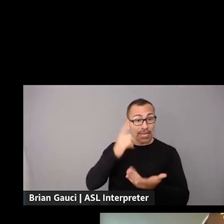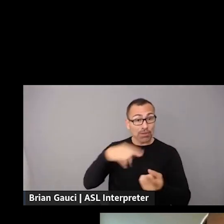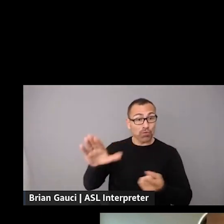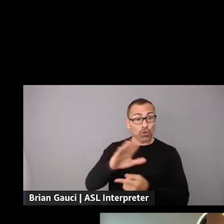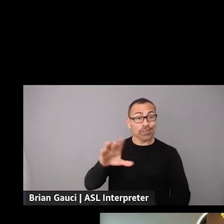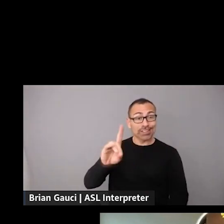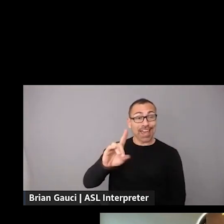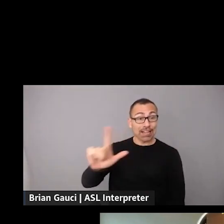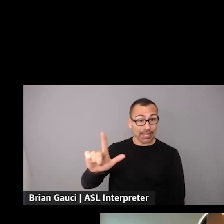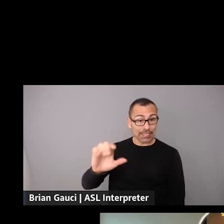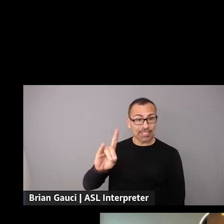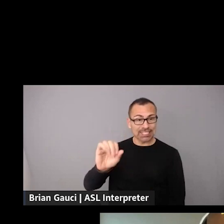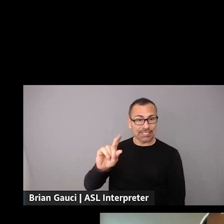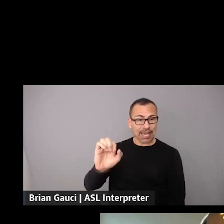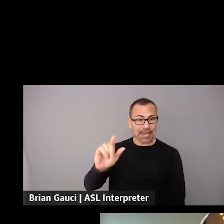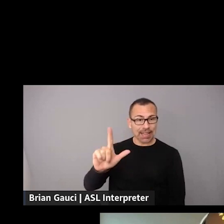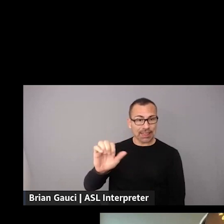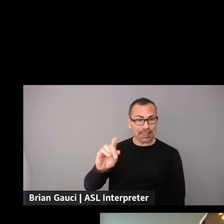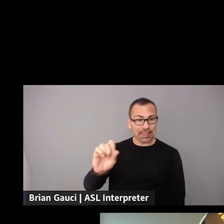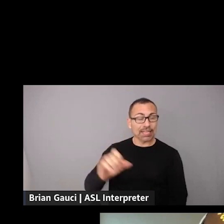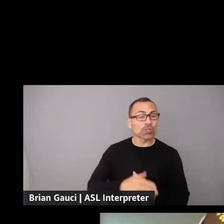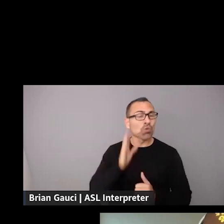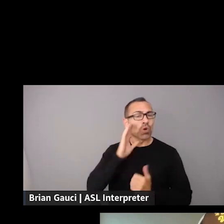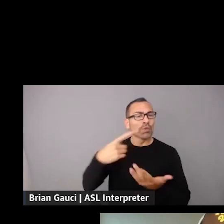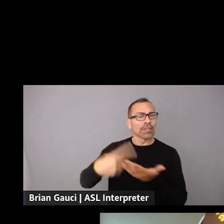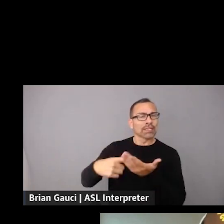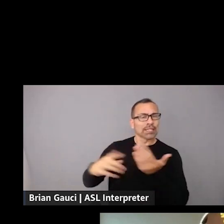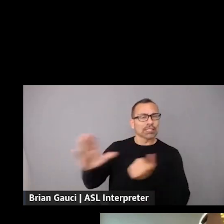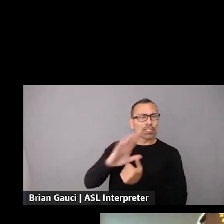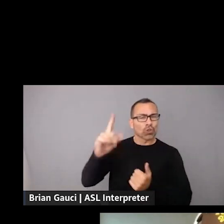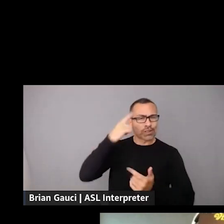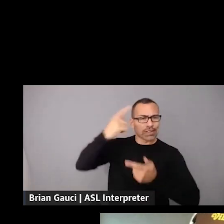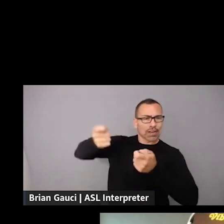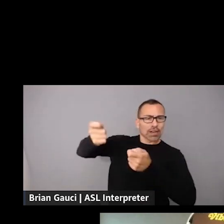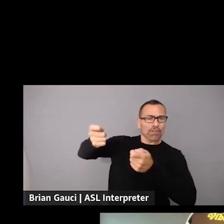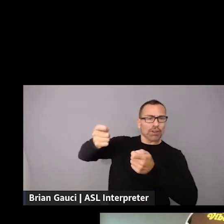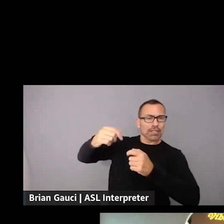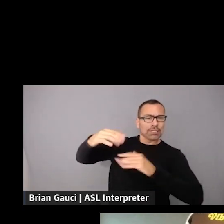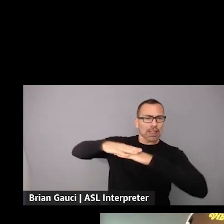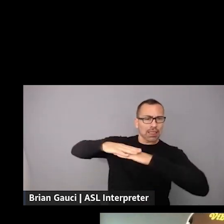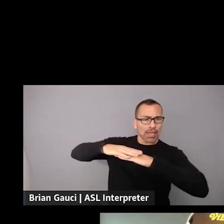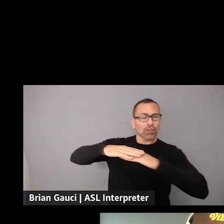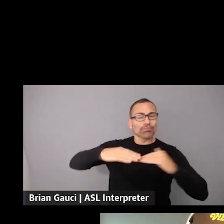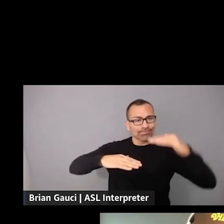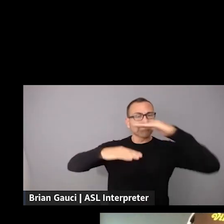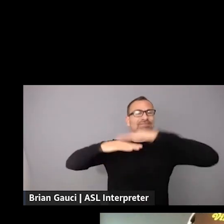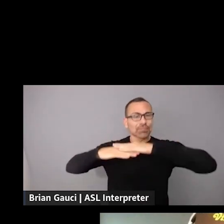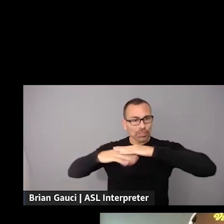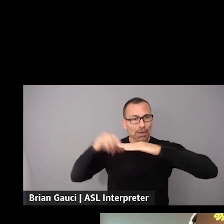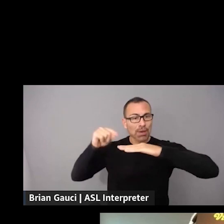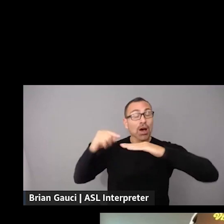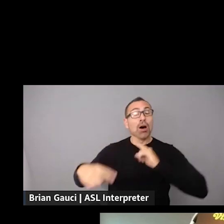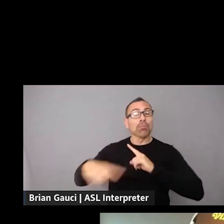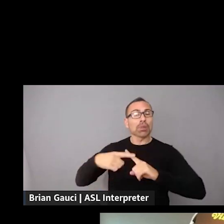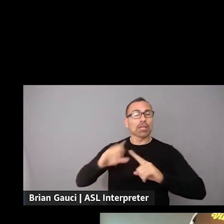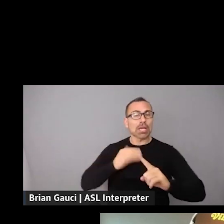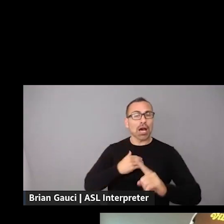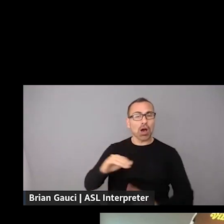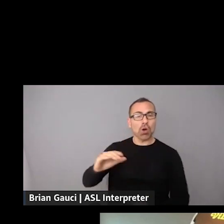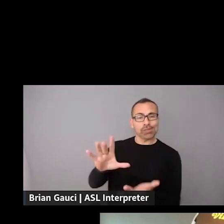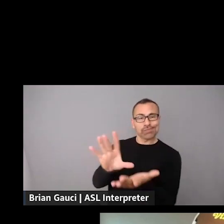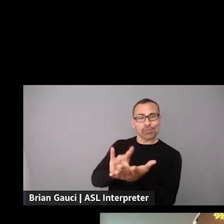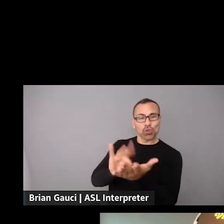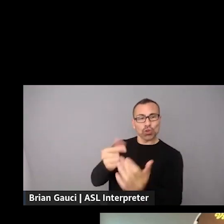lakes, your governance layer on top of that data lake, and glue crawlers, which help you